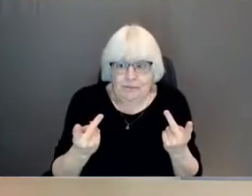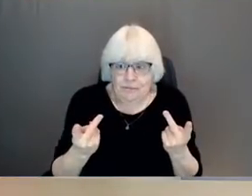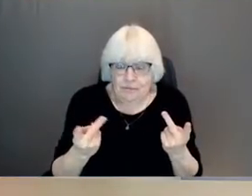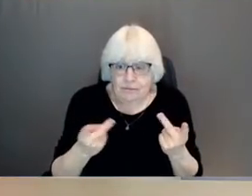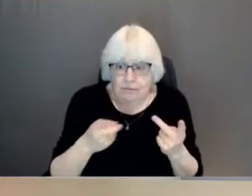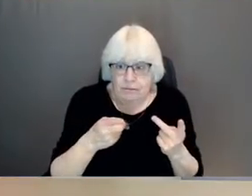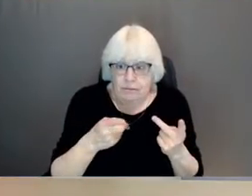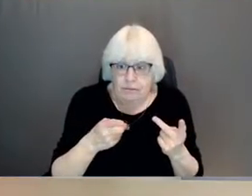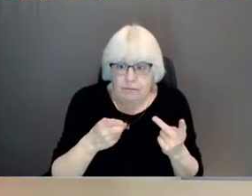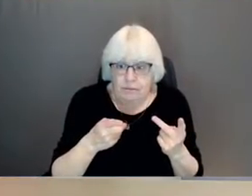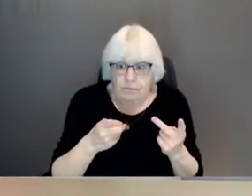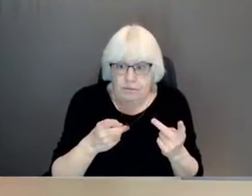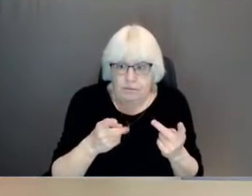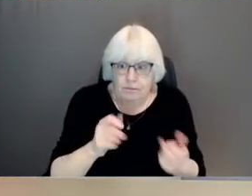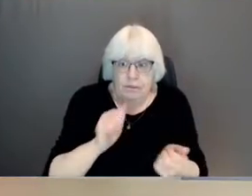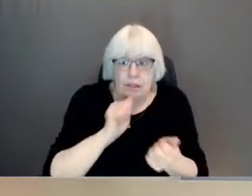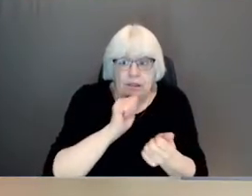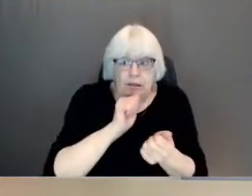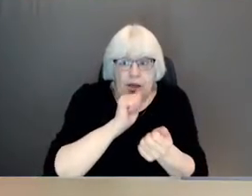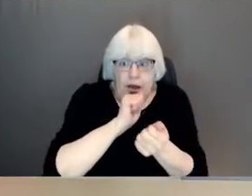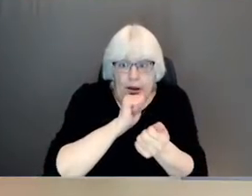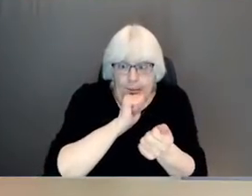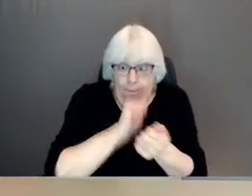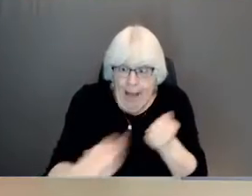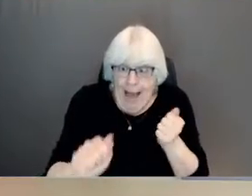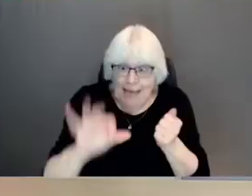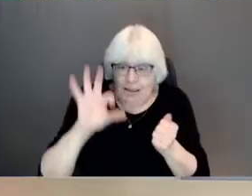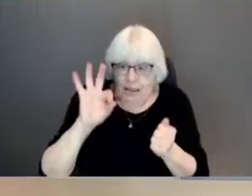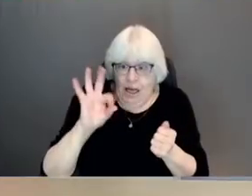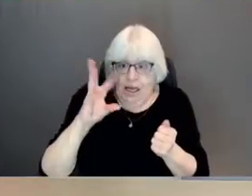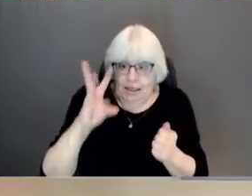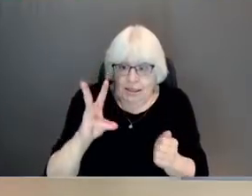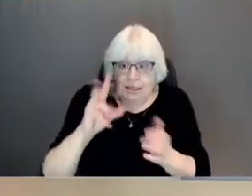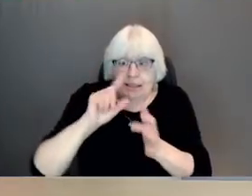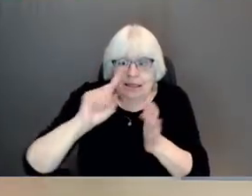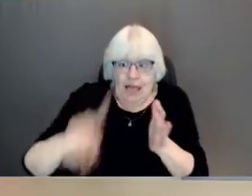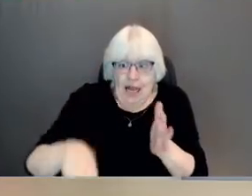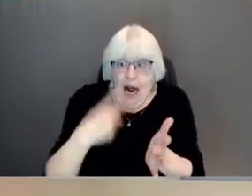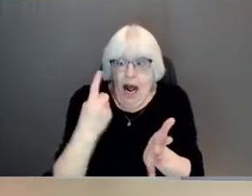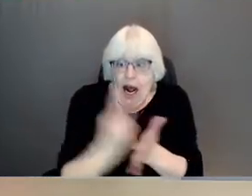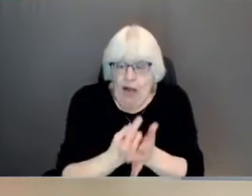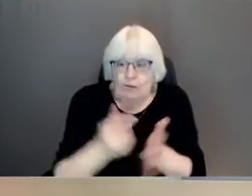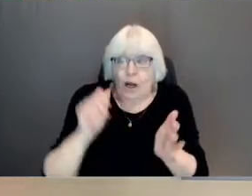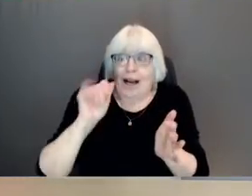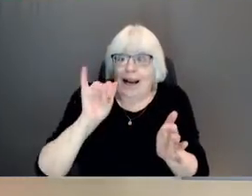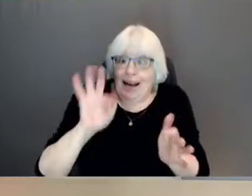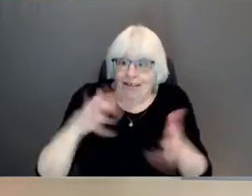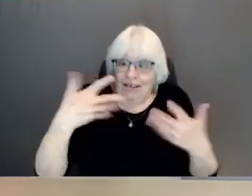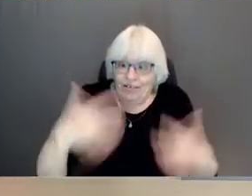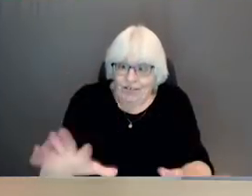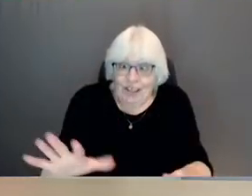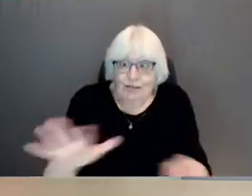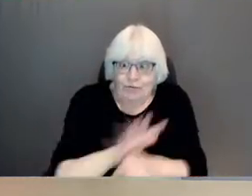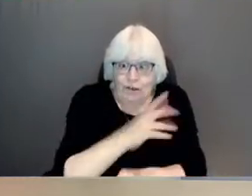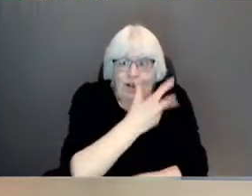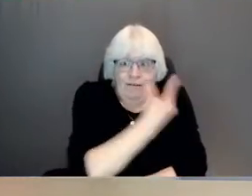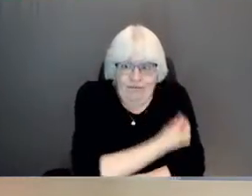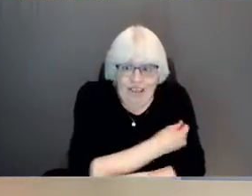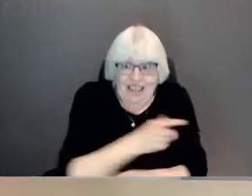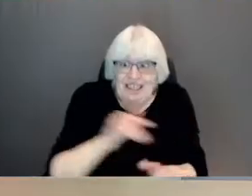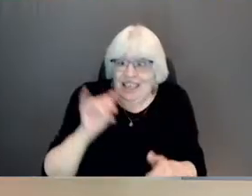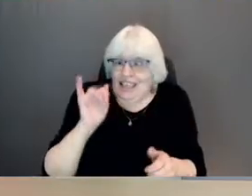96-hour if fully vaccinated or 7-day if not fully vaccinated requirements must have a negative test result from a testing